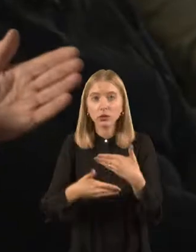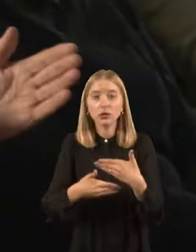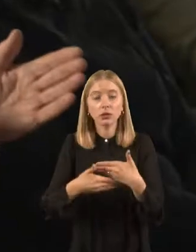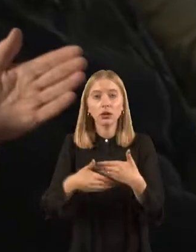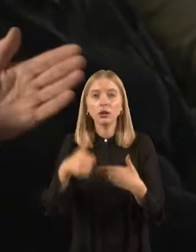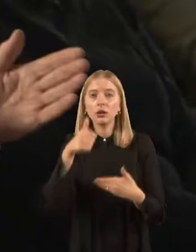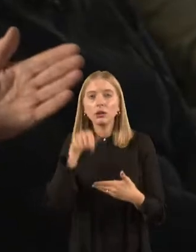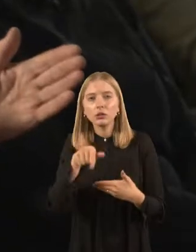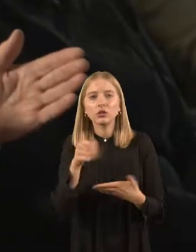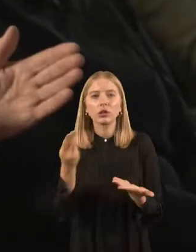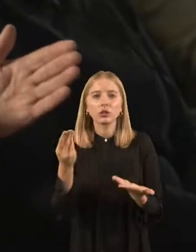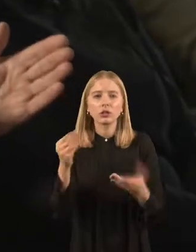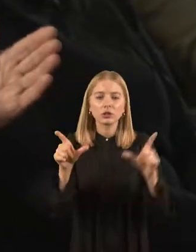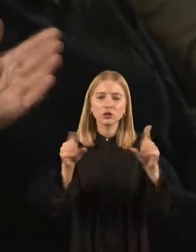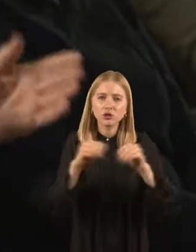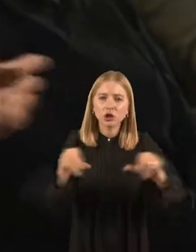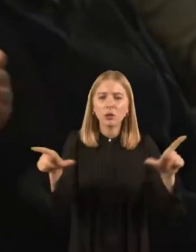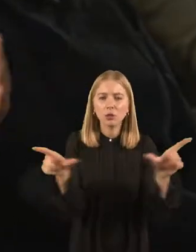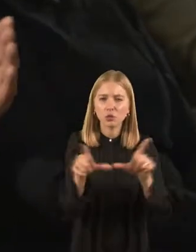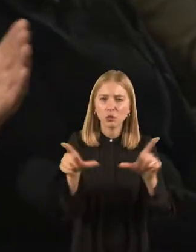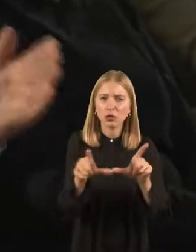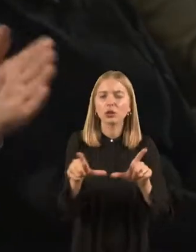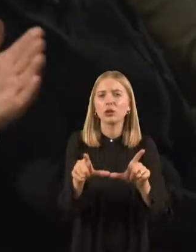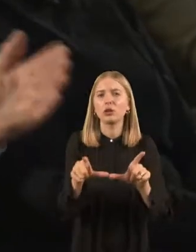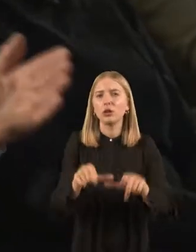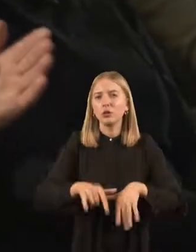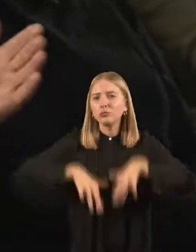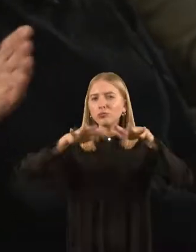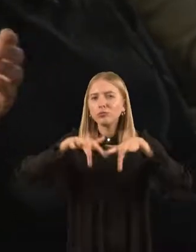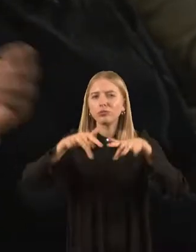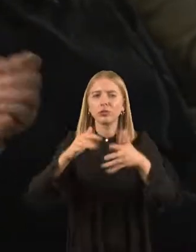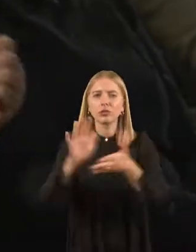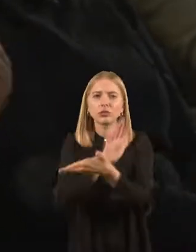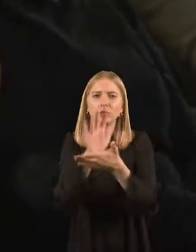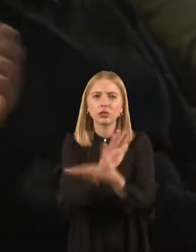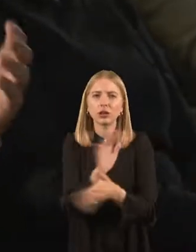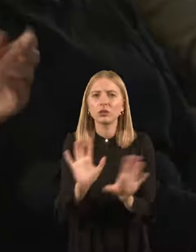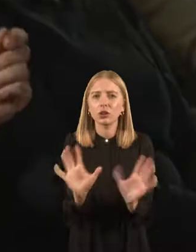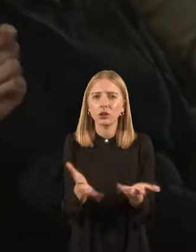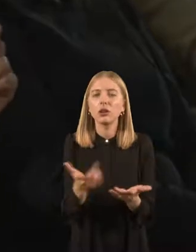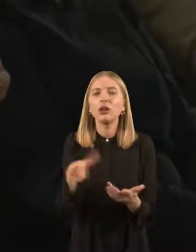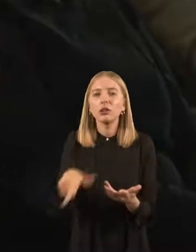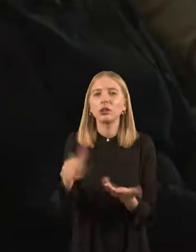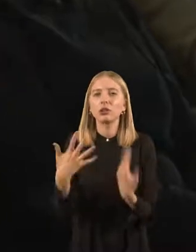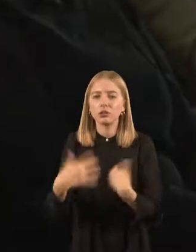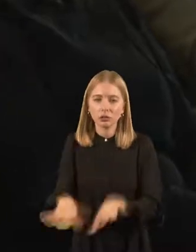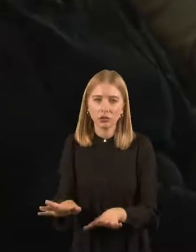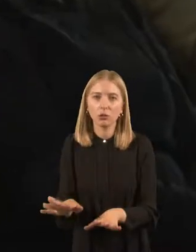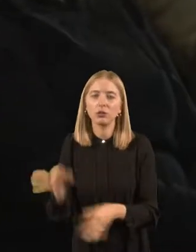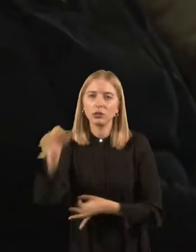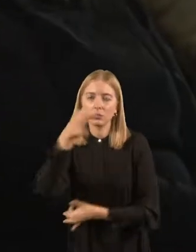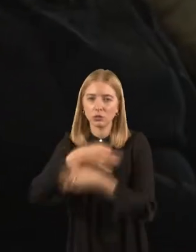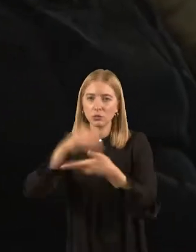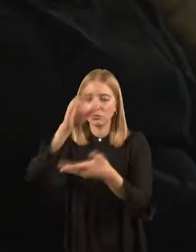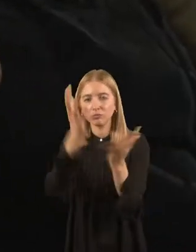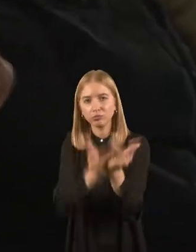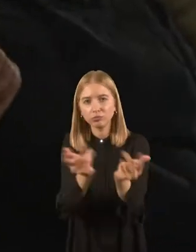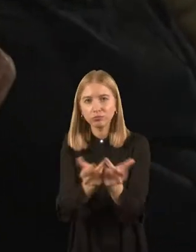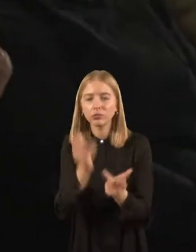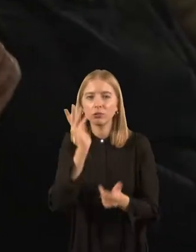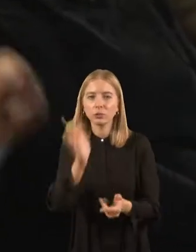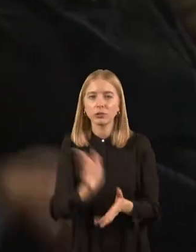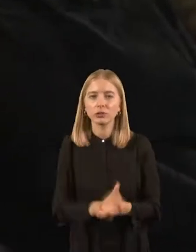a precise methodology, and we have agreed that the ministry should develop the methodology